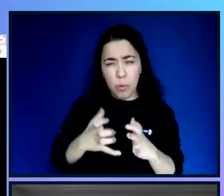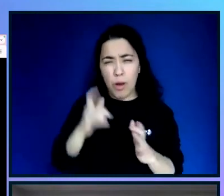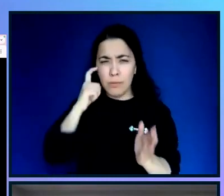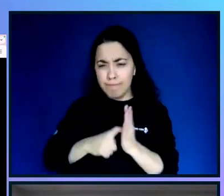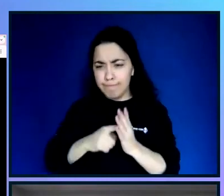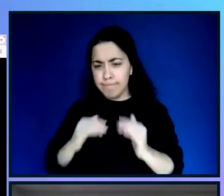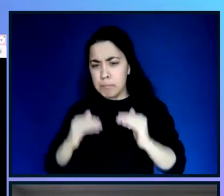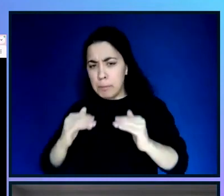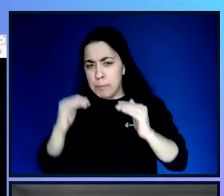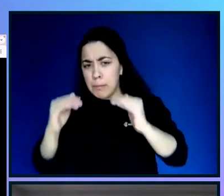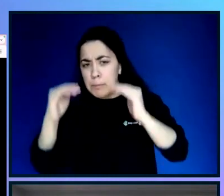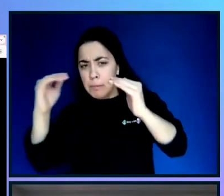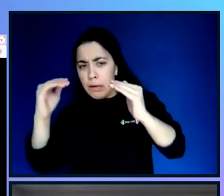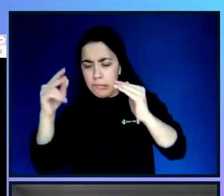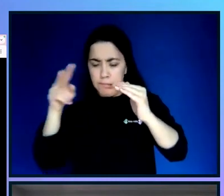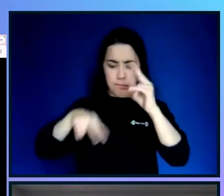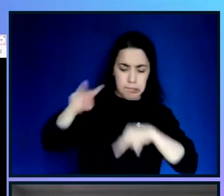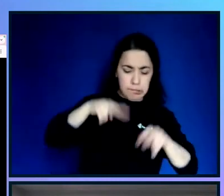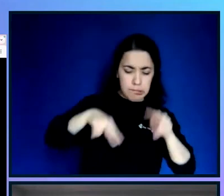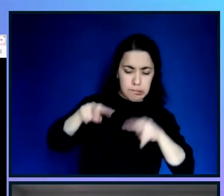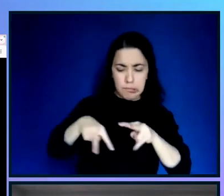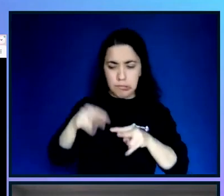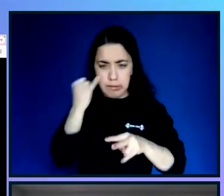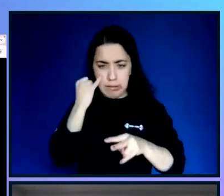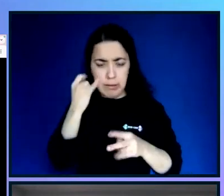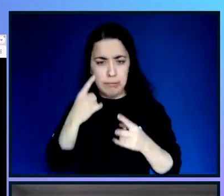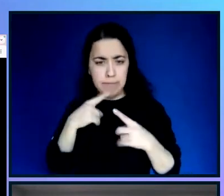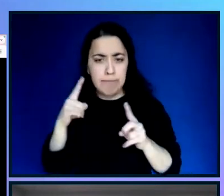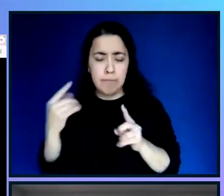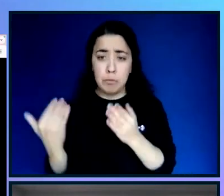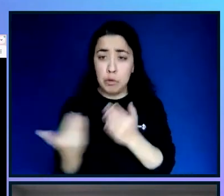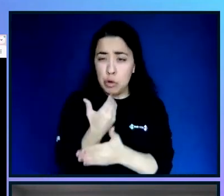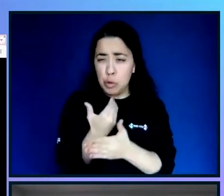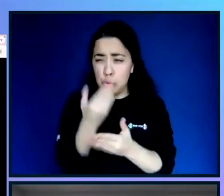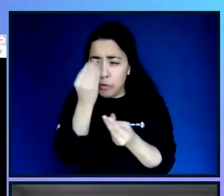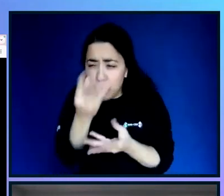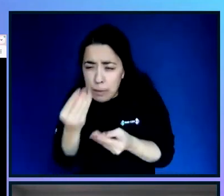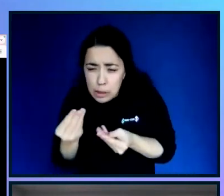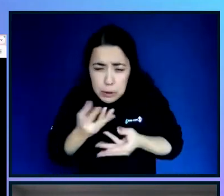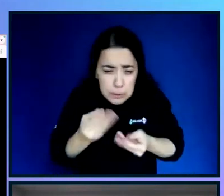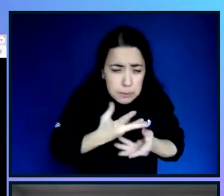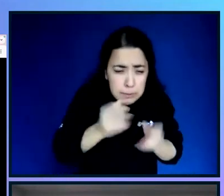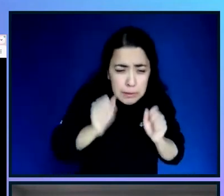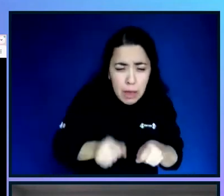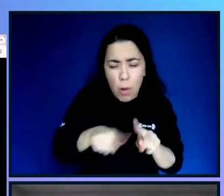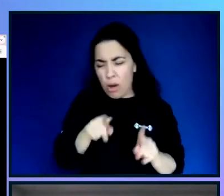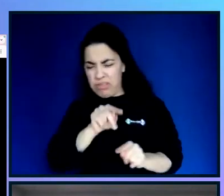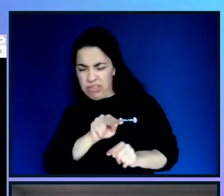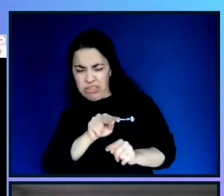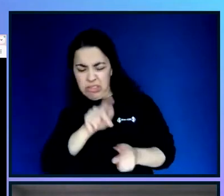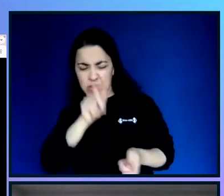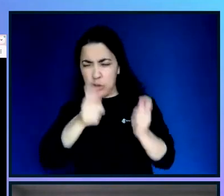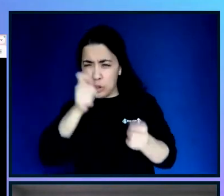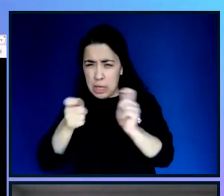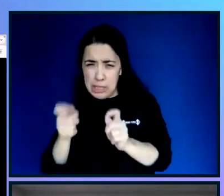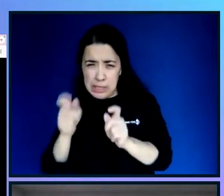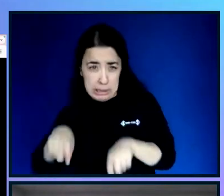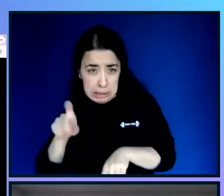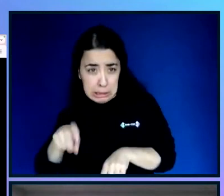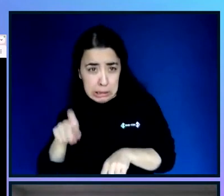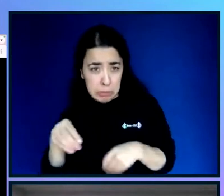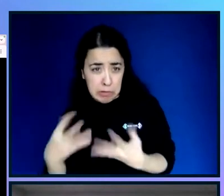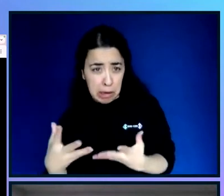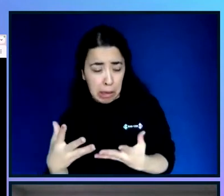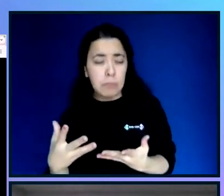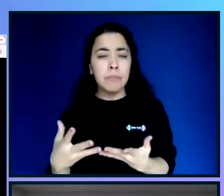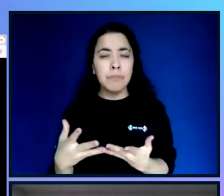reevaluate the metrics we're collecting to see if there are new things we can collect or changes we need to make on what we're already getting. It's a bit of a